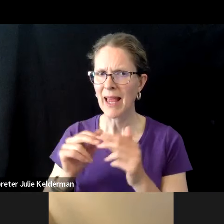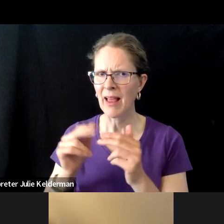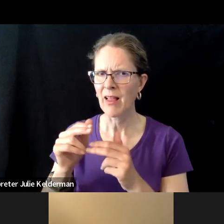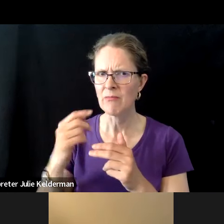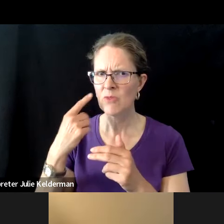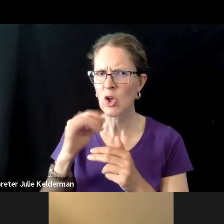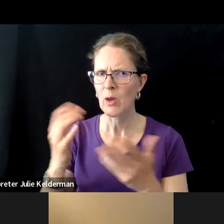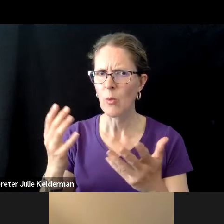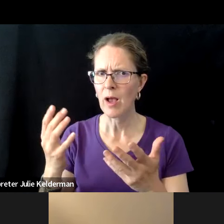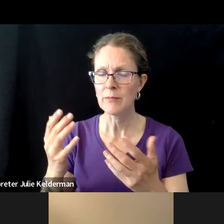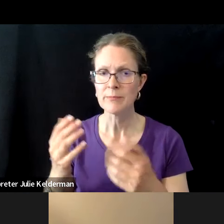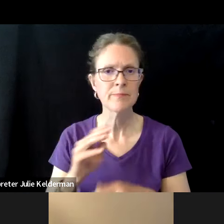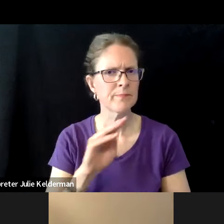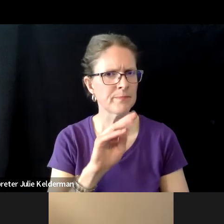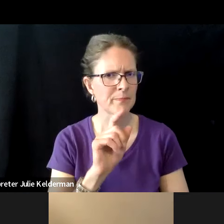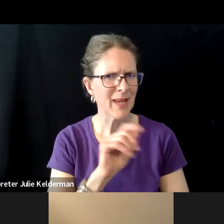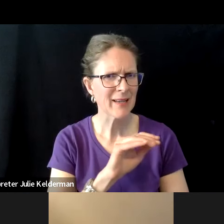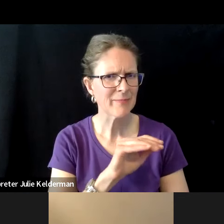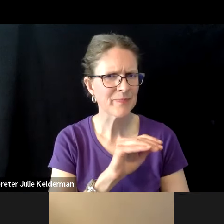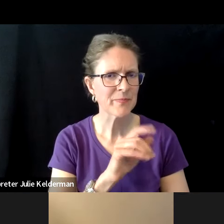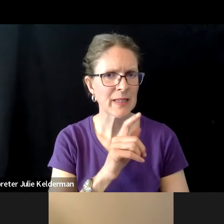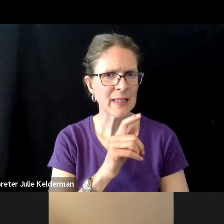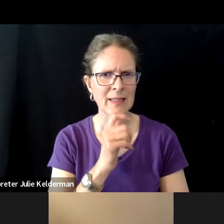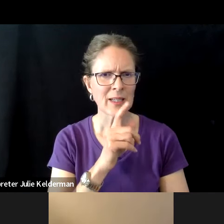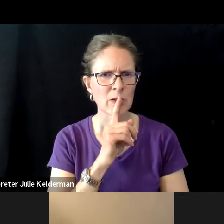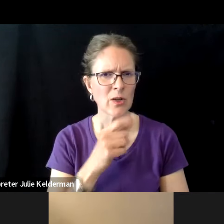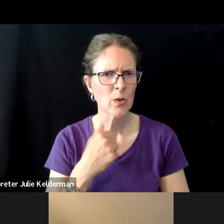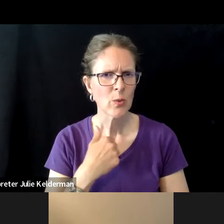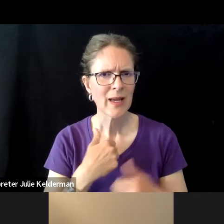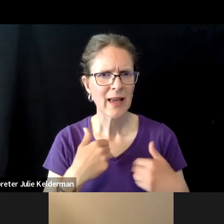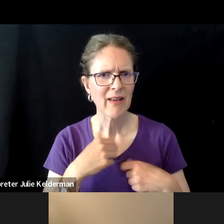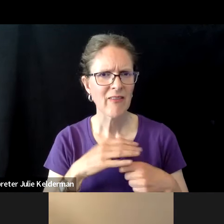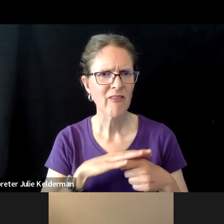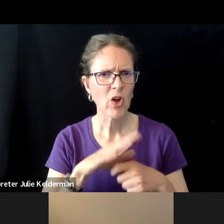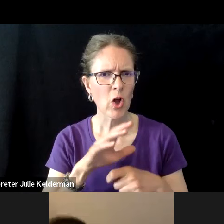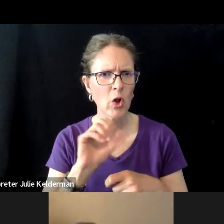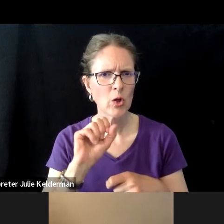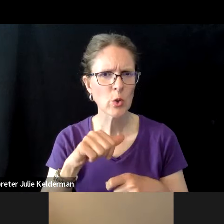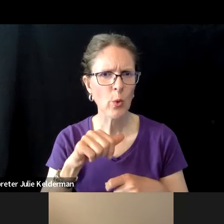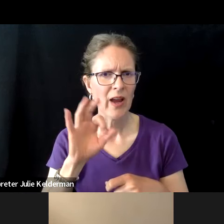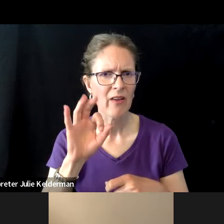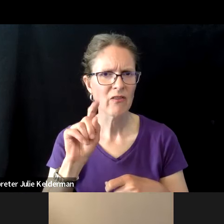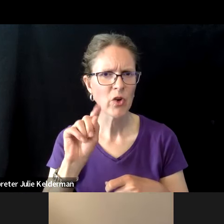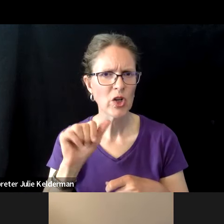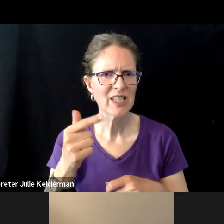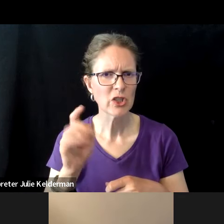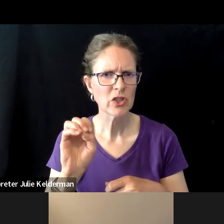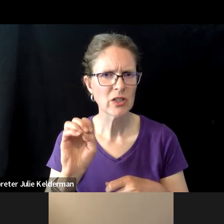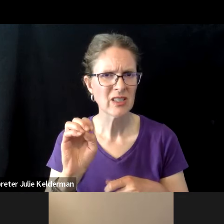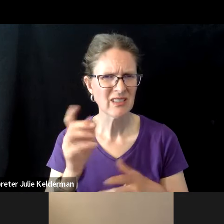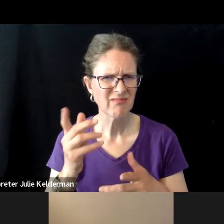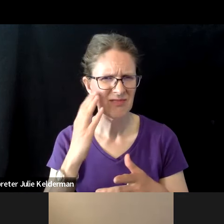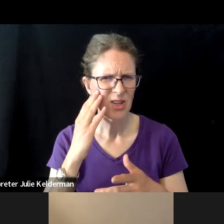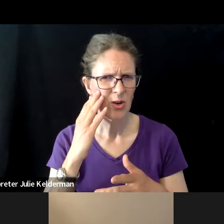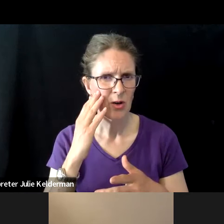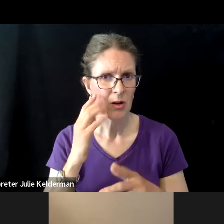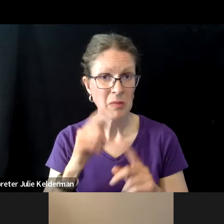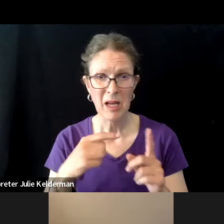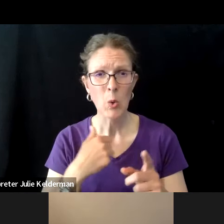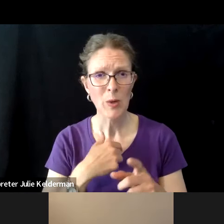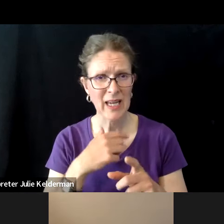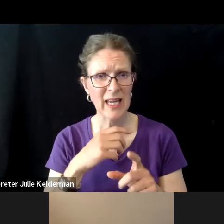Megan, I don't know if we have the full square footage handy, but we can certainly get